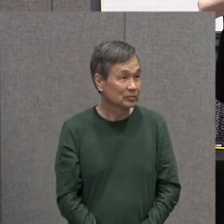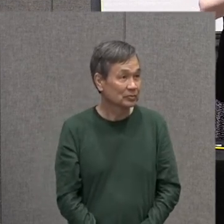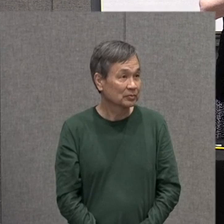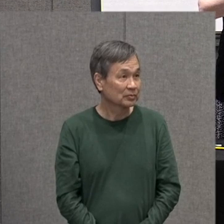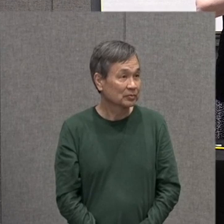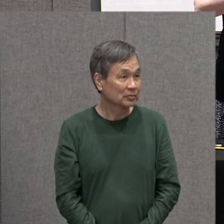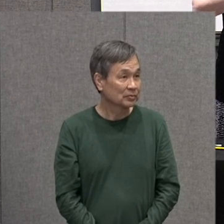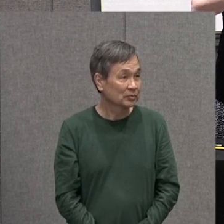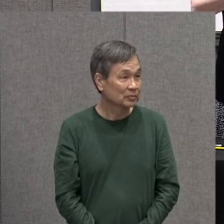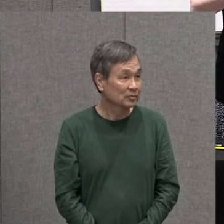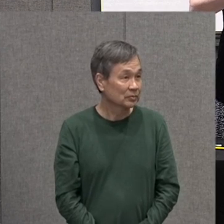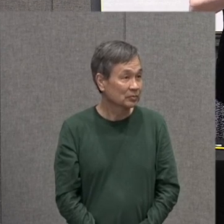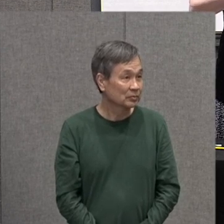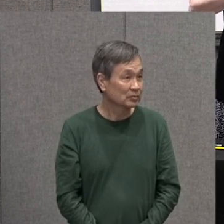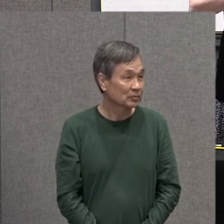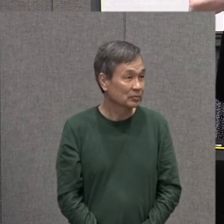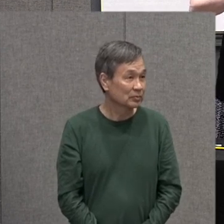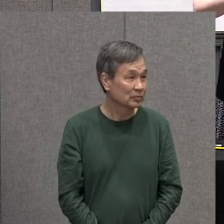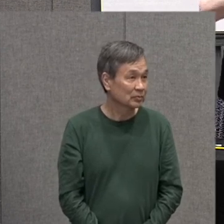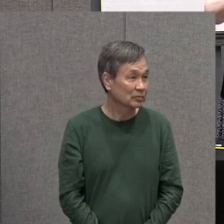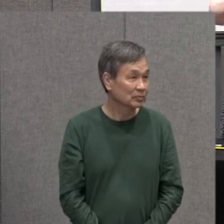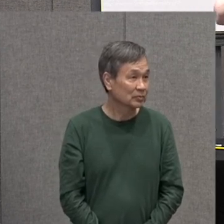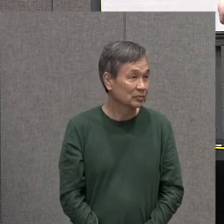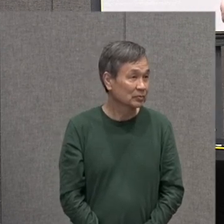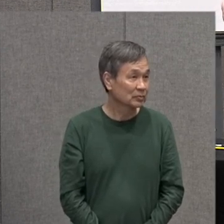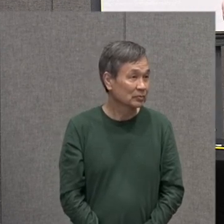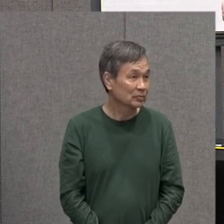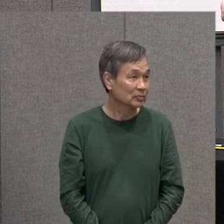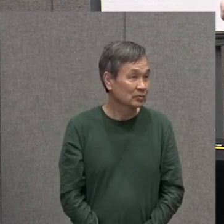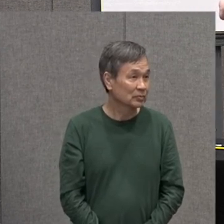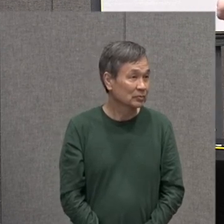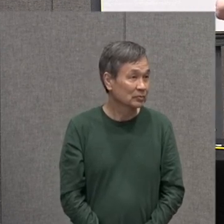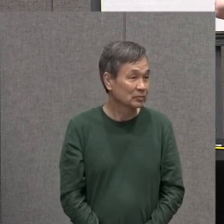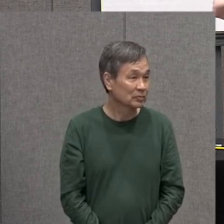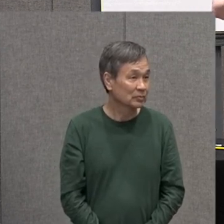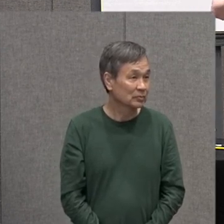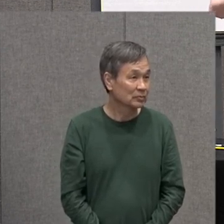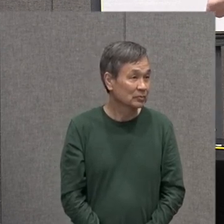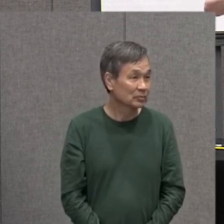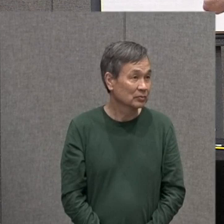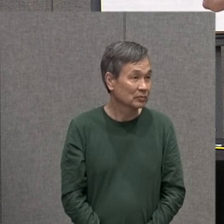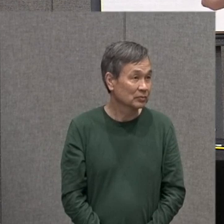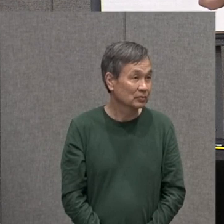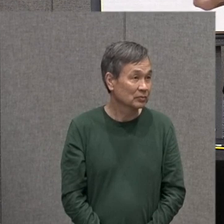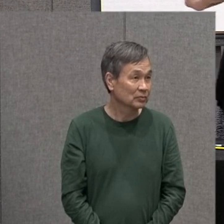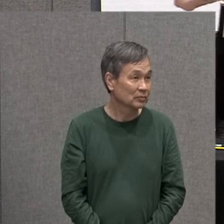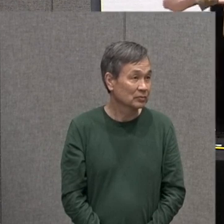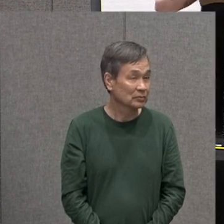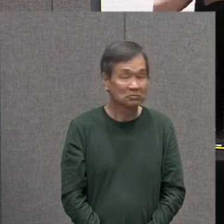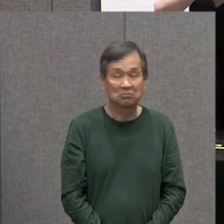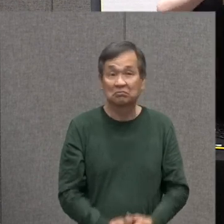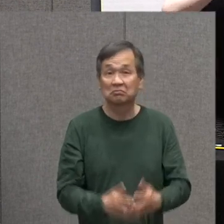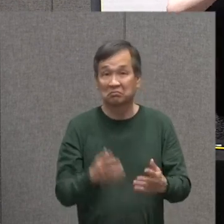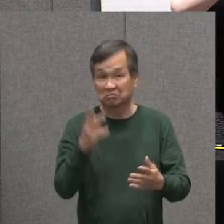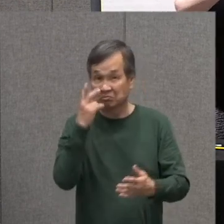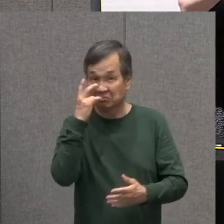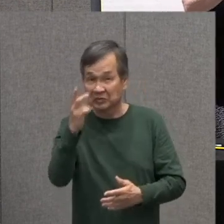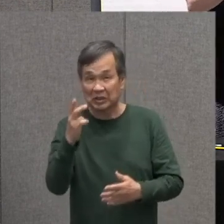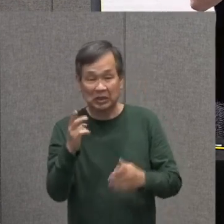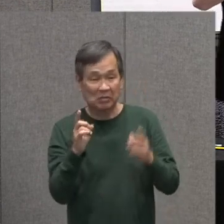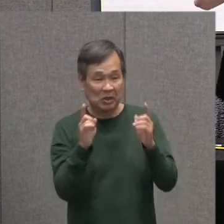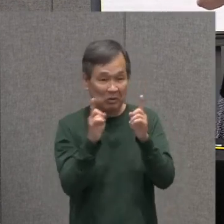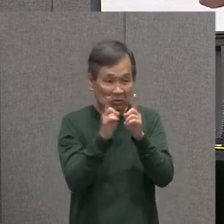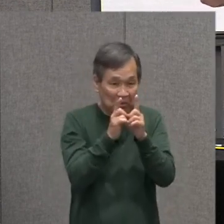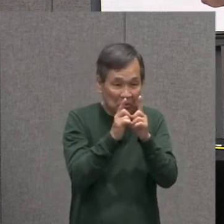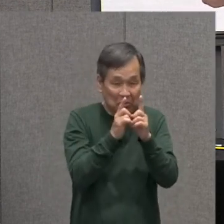each other. They can be close, they can be far, but you just want to go up, up, up. And Miss Red